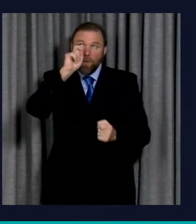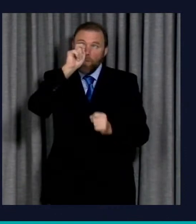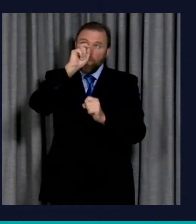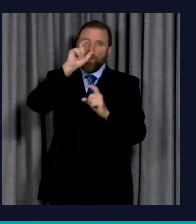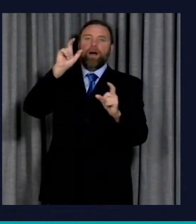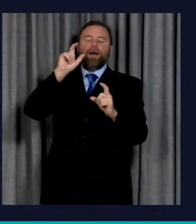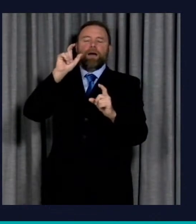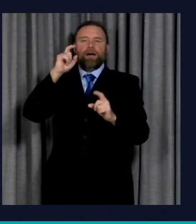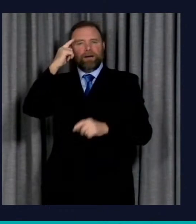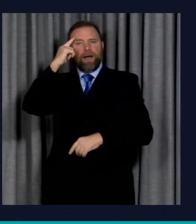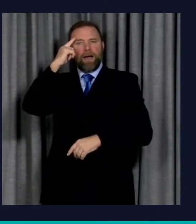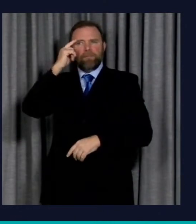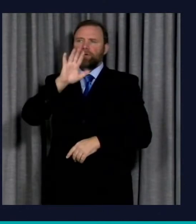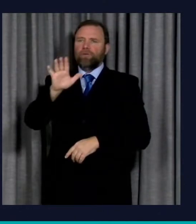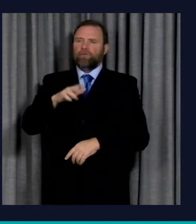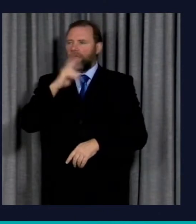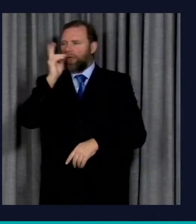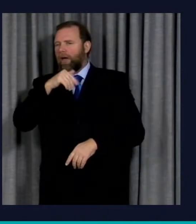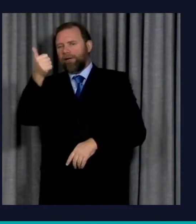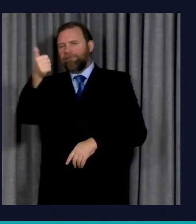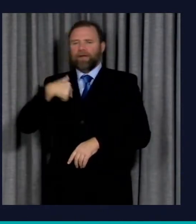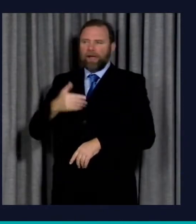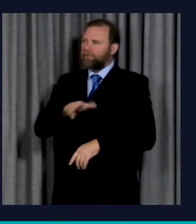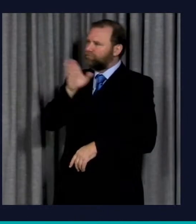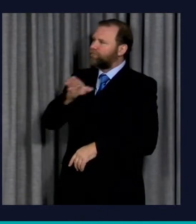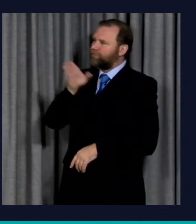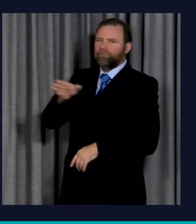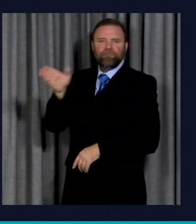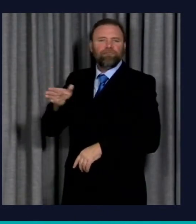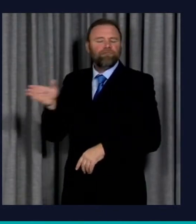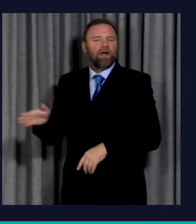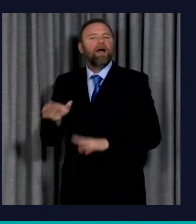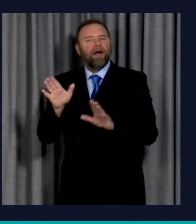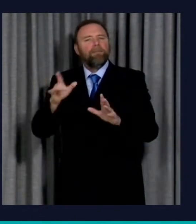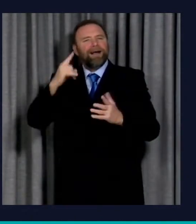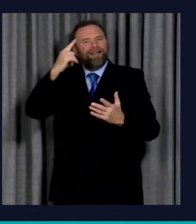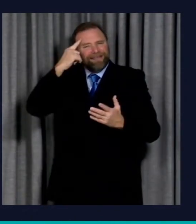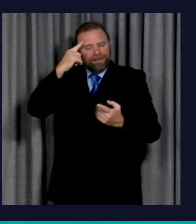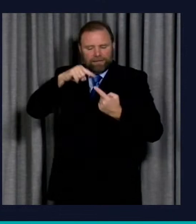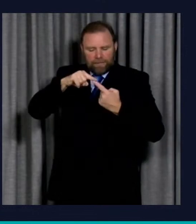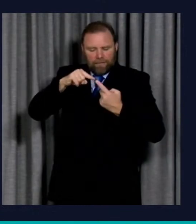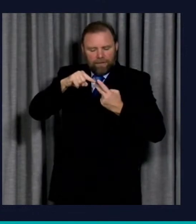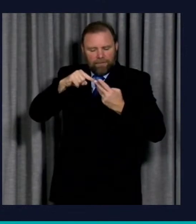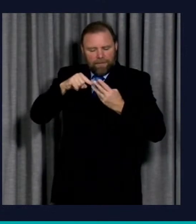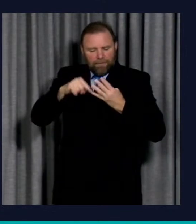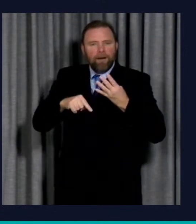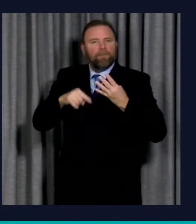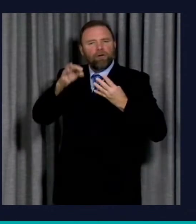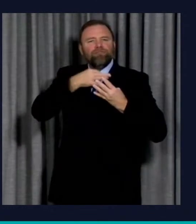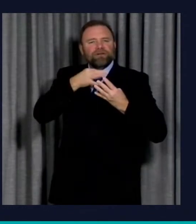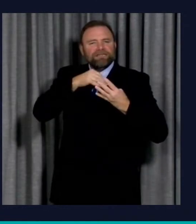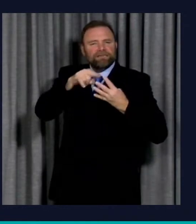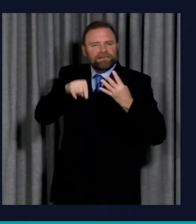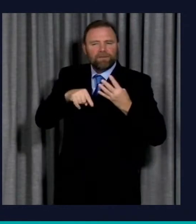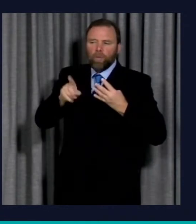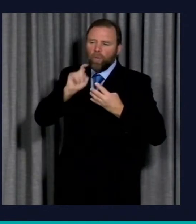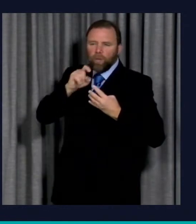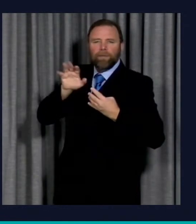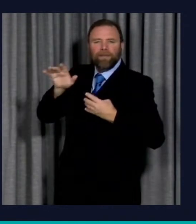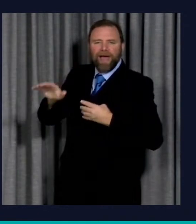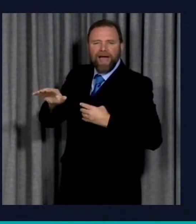have worked your way through the considerations that we have outlined and will be there in our